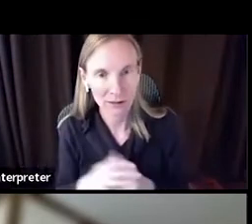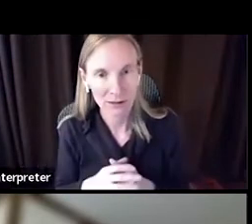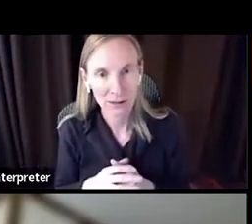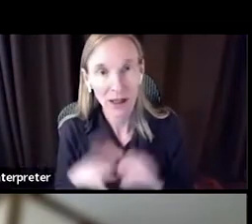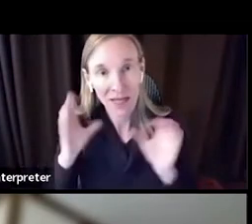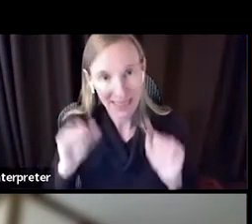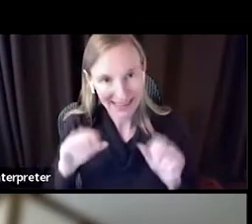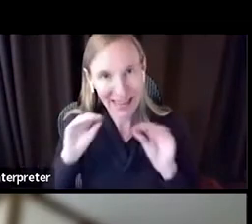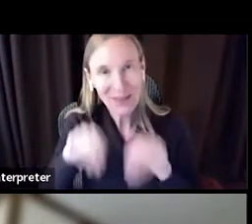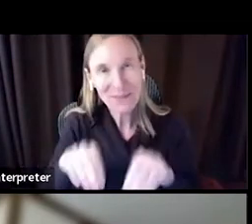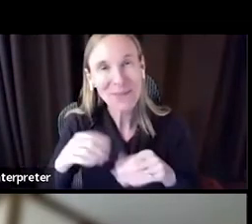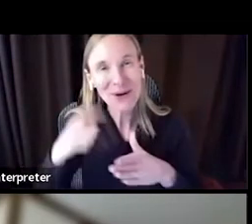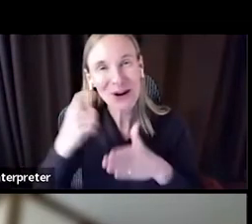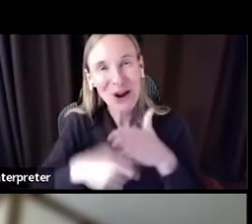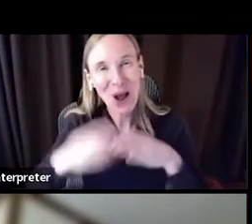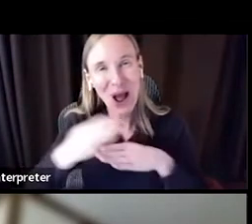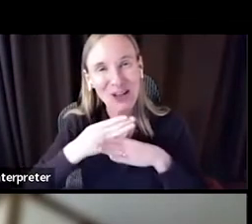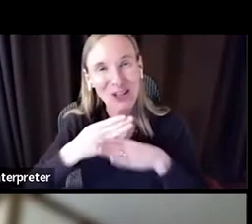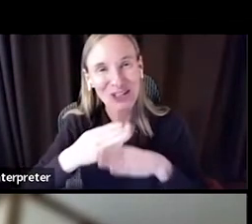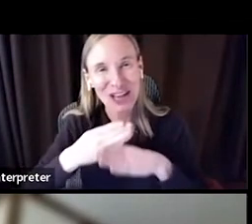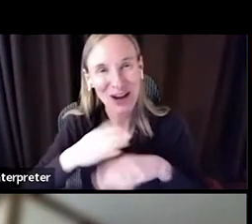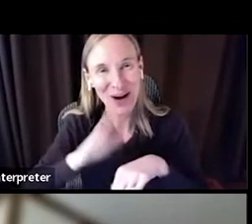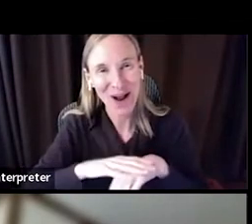share on hearing aids. For instance,